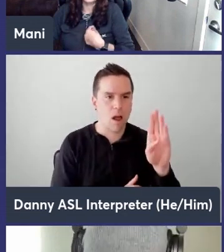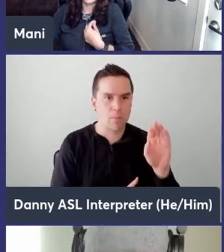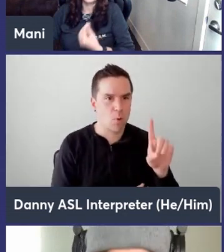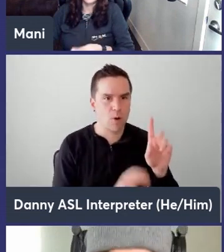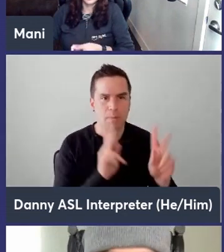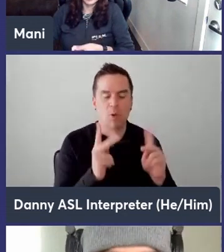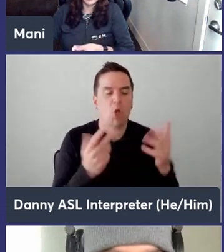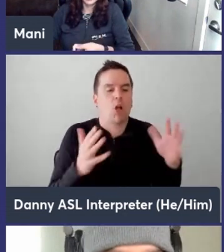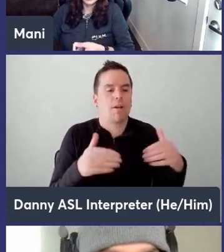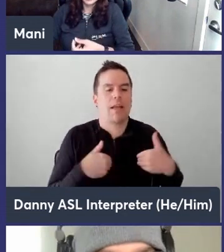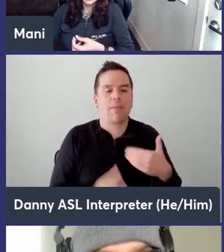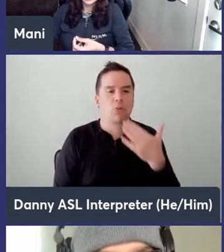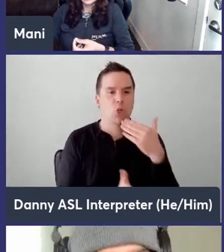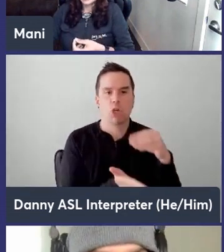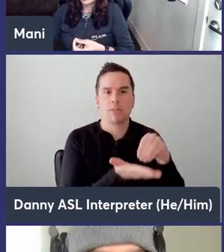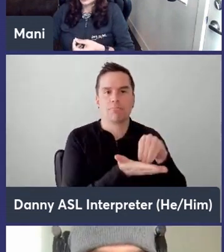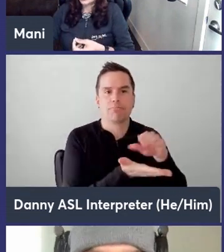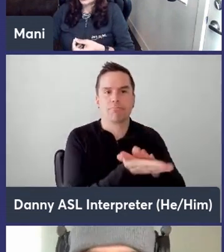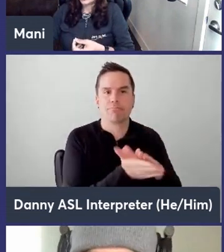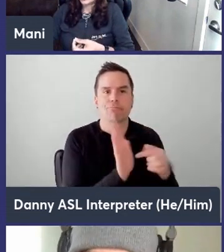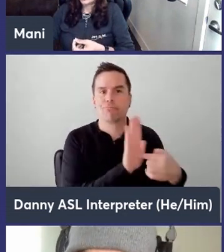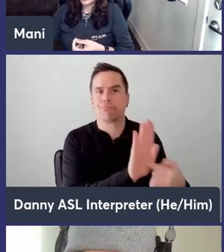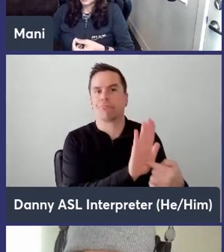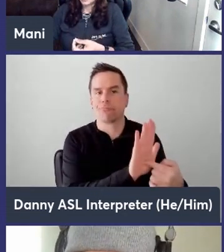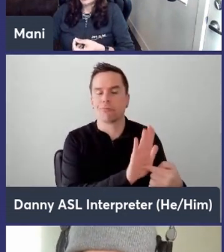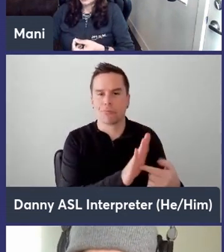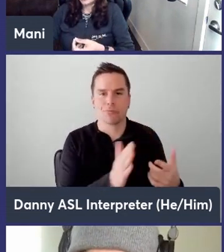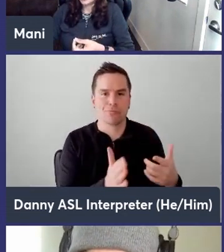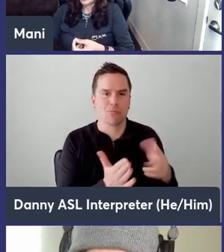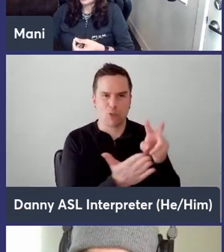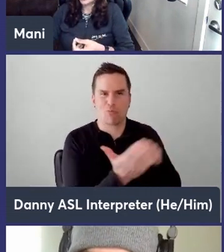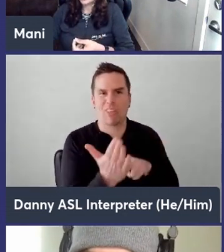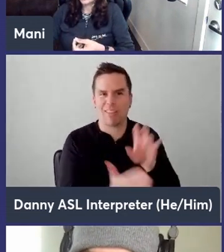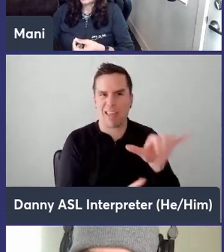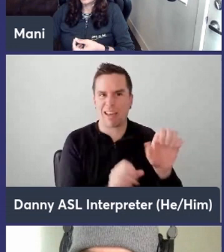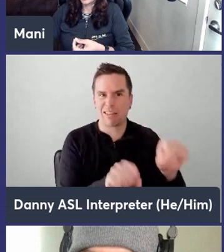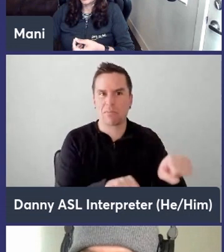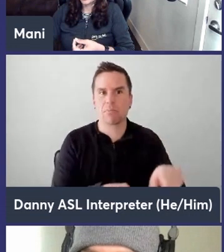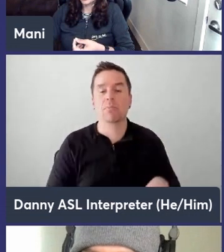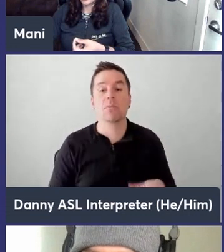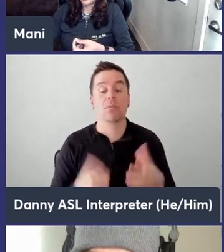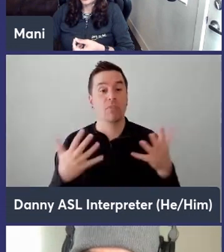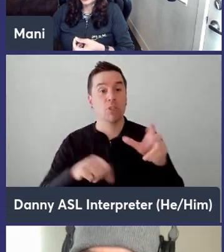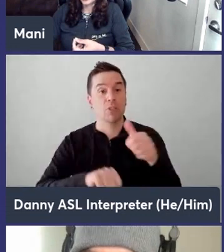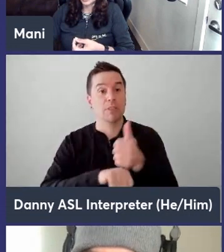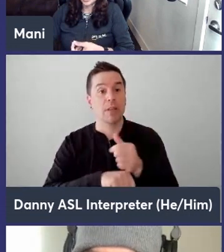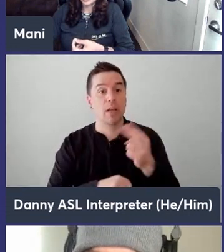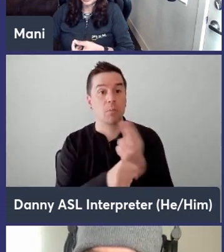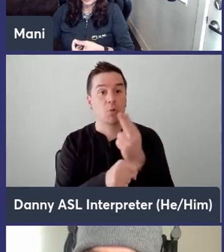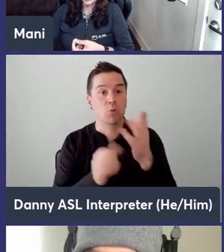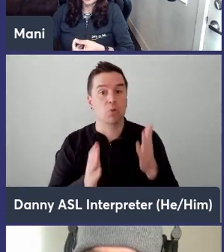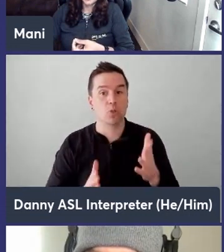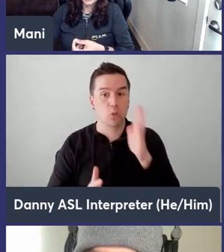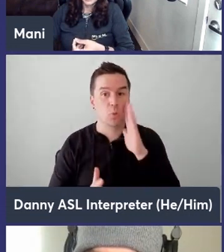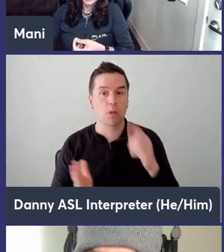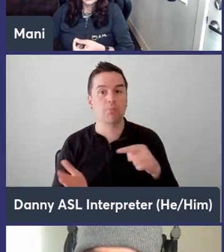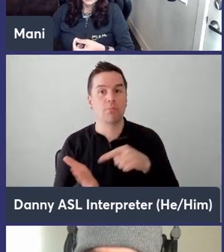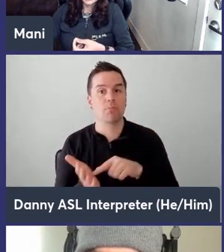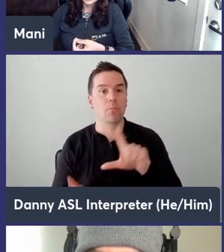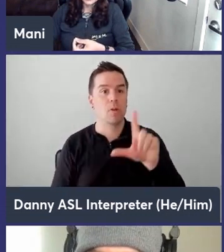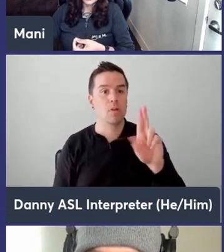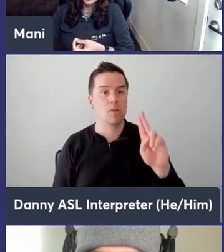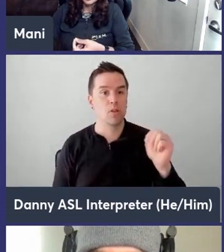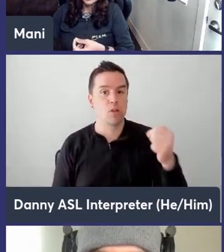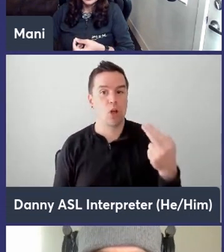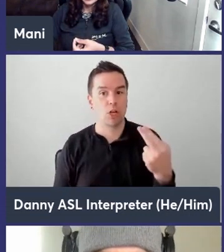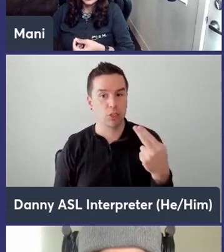documentation that you can refer. And then once you have set up the users, you go to the launch and click Studio. And that's